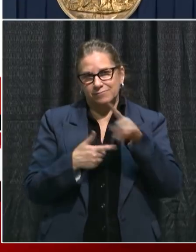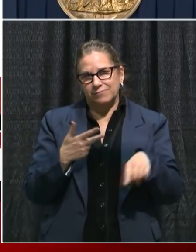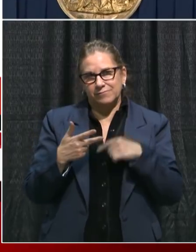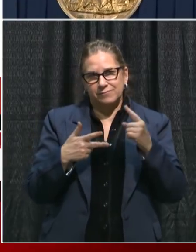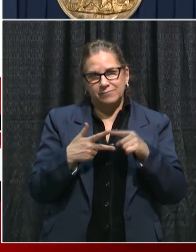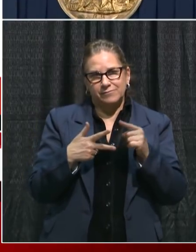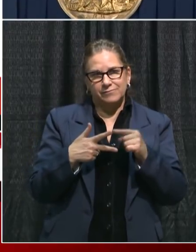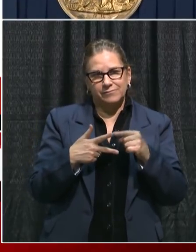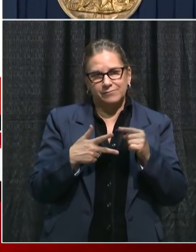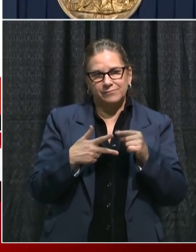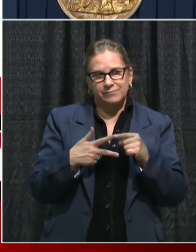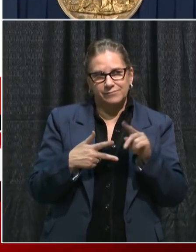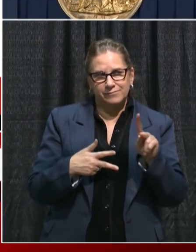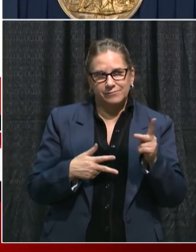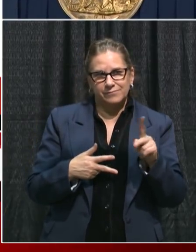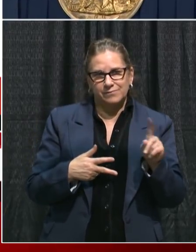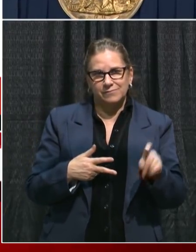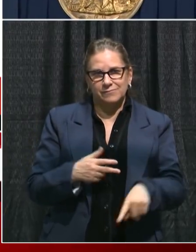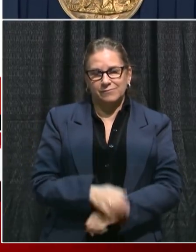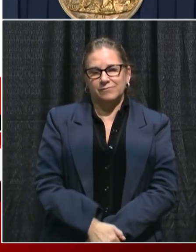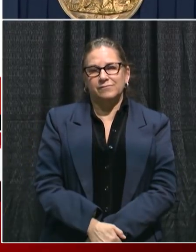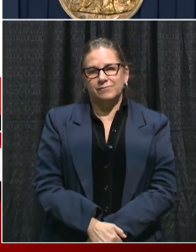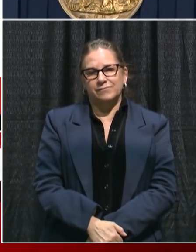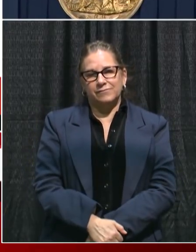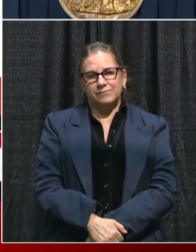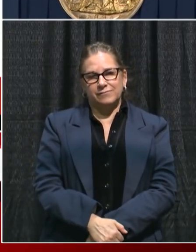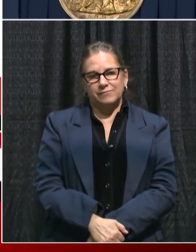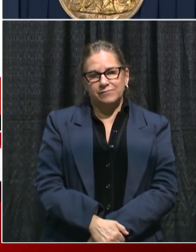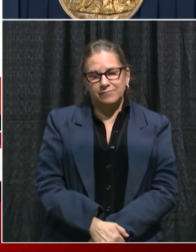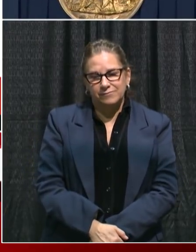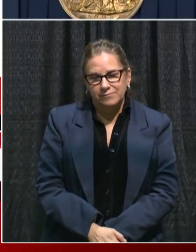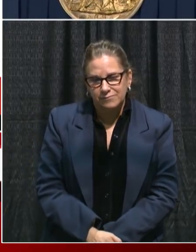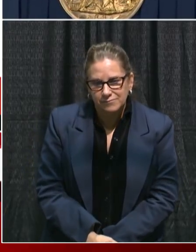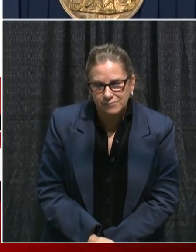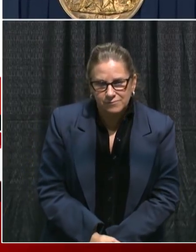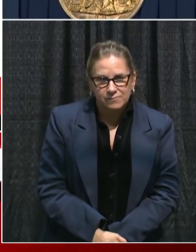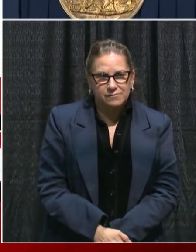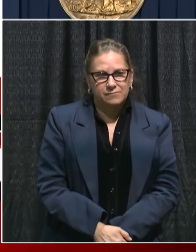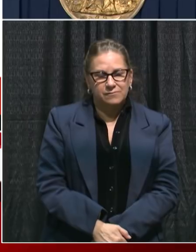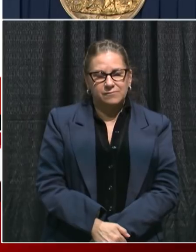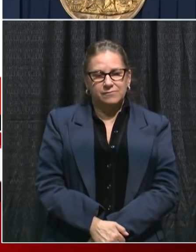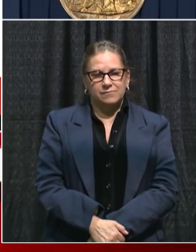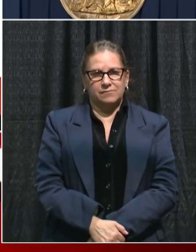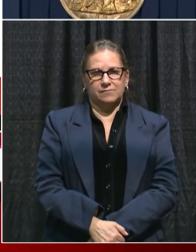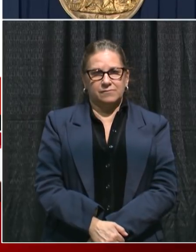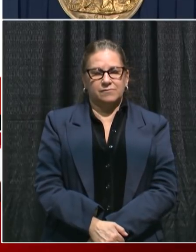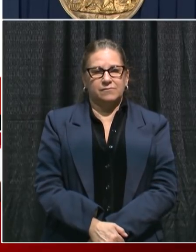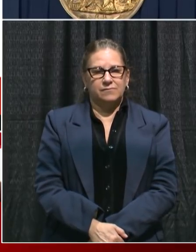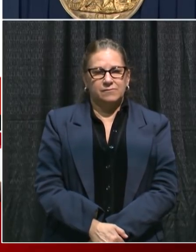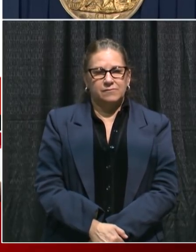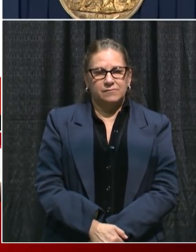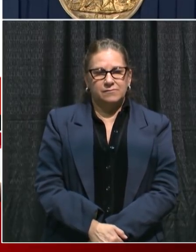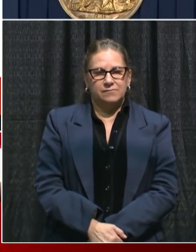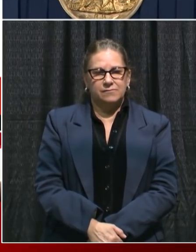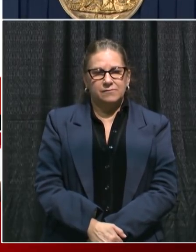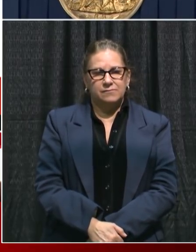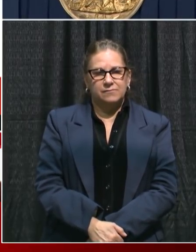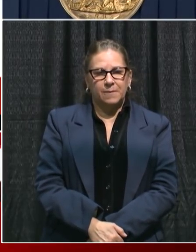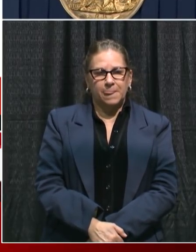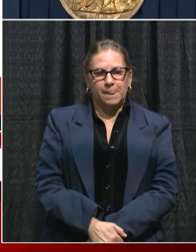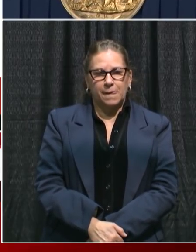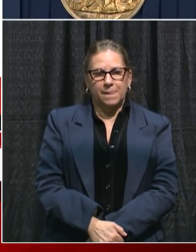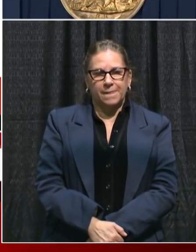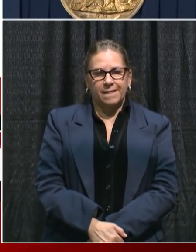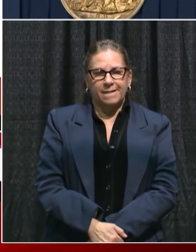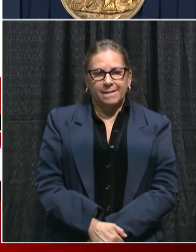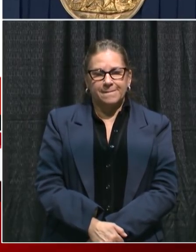And my second question is, has there been a targeted campaign focused on the Latinx community